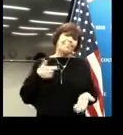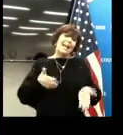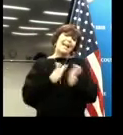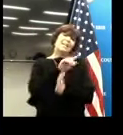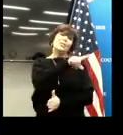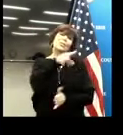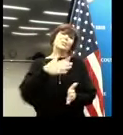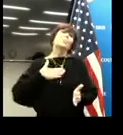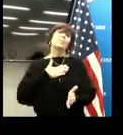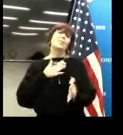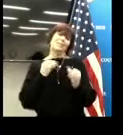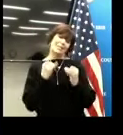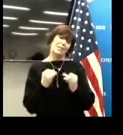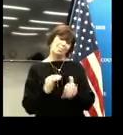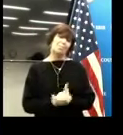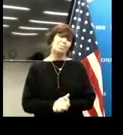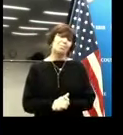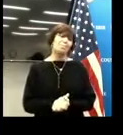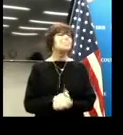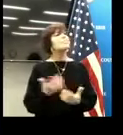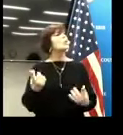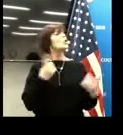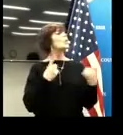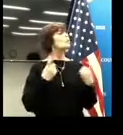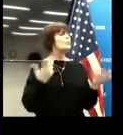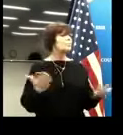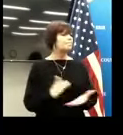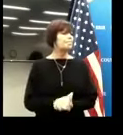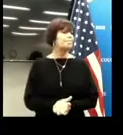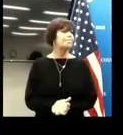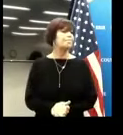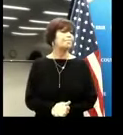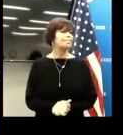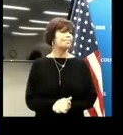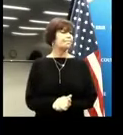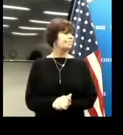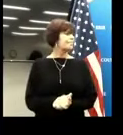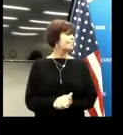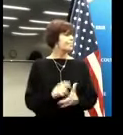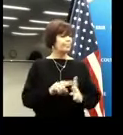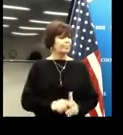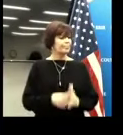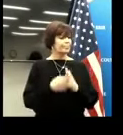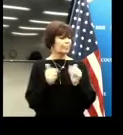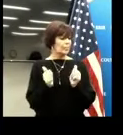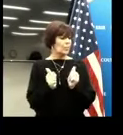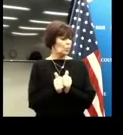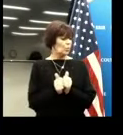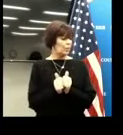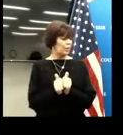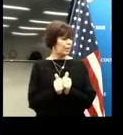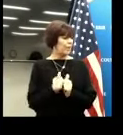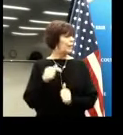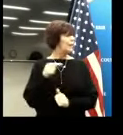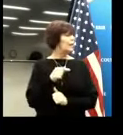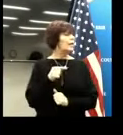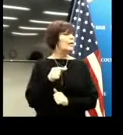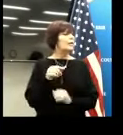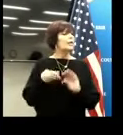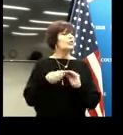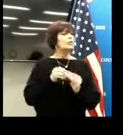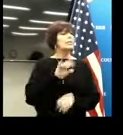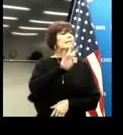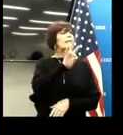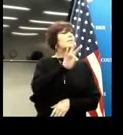the same. With that, I'll open it up to questions. We will start on the list here. Is there anybody from Channel